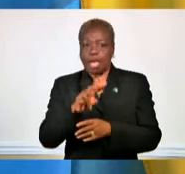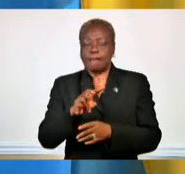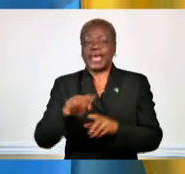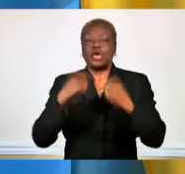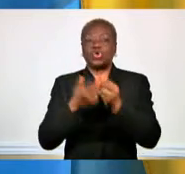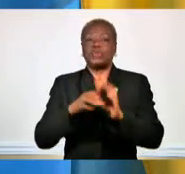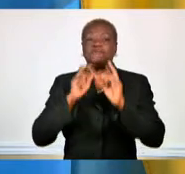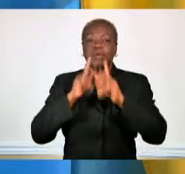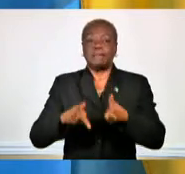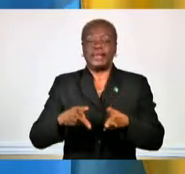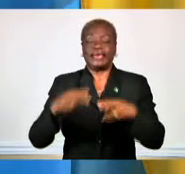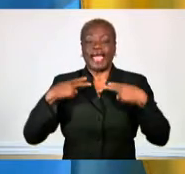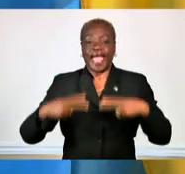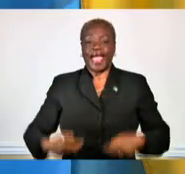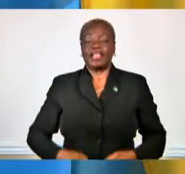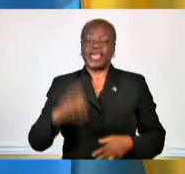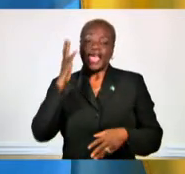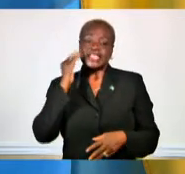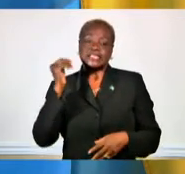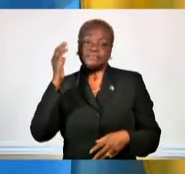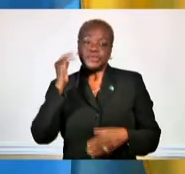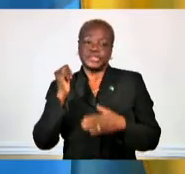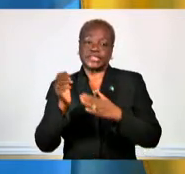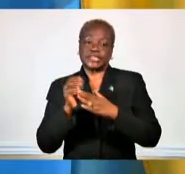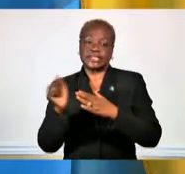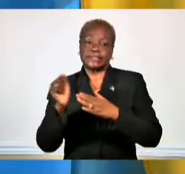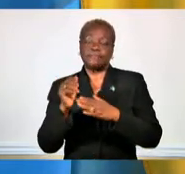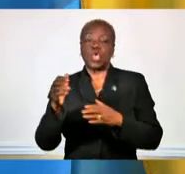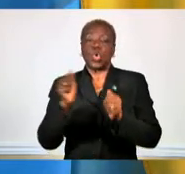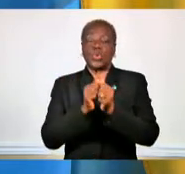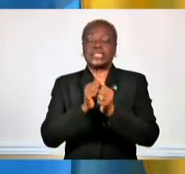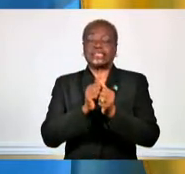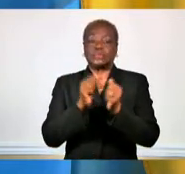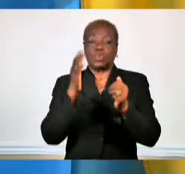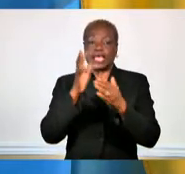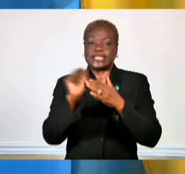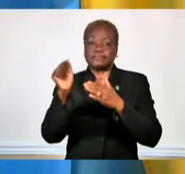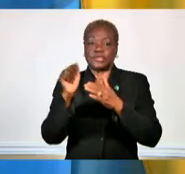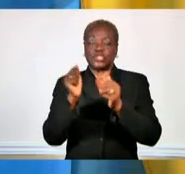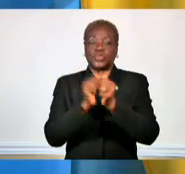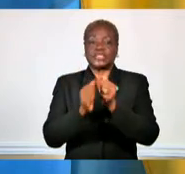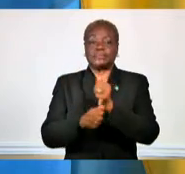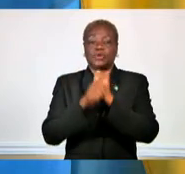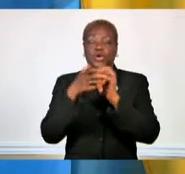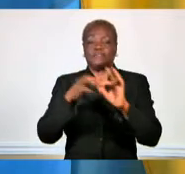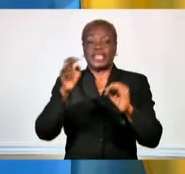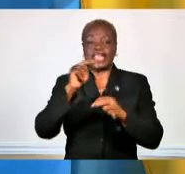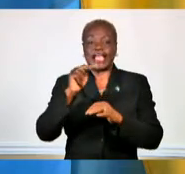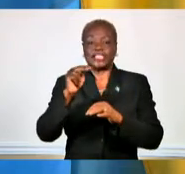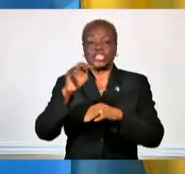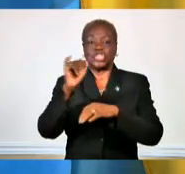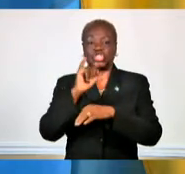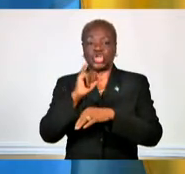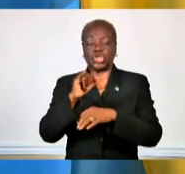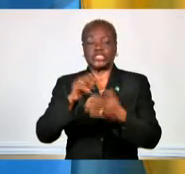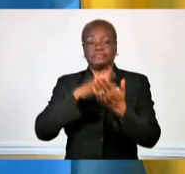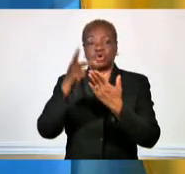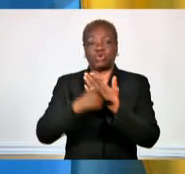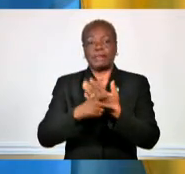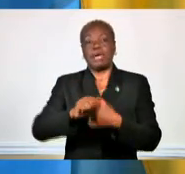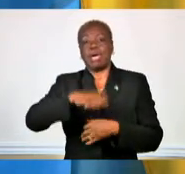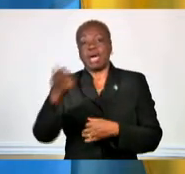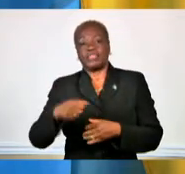experts with support from the Surveillance Unit, National Health Insurance Program, other